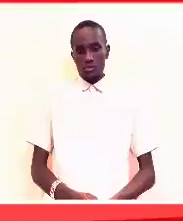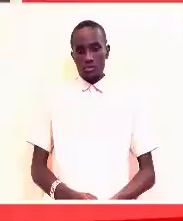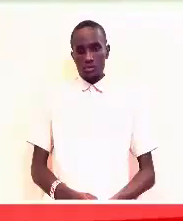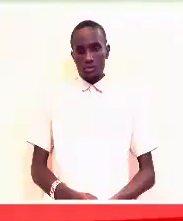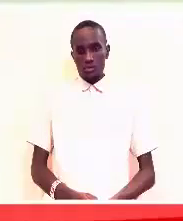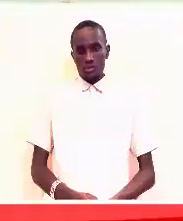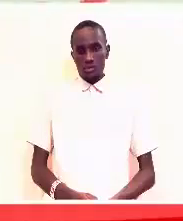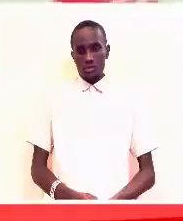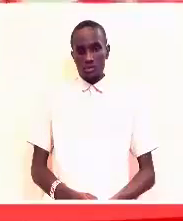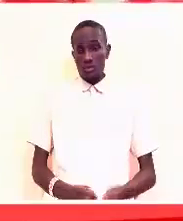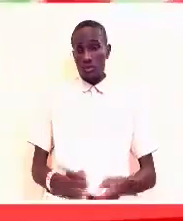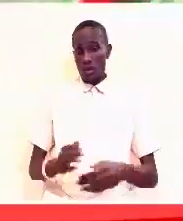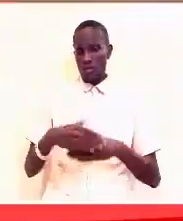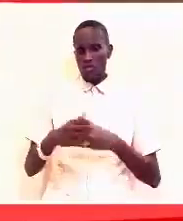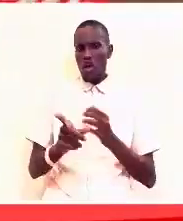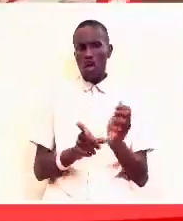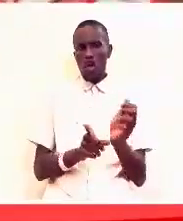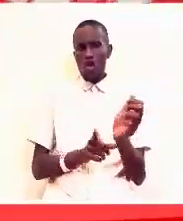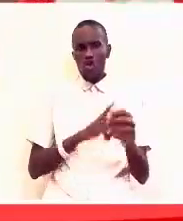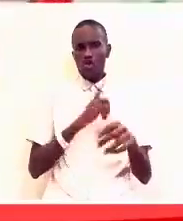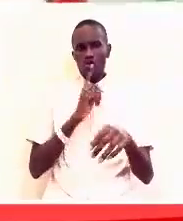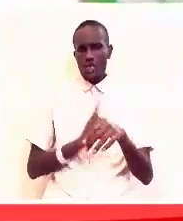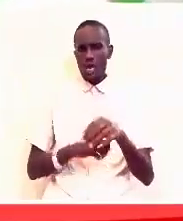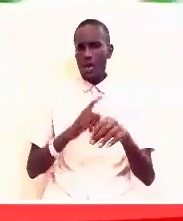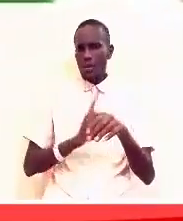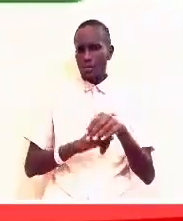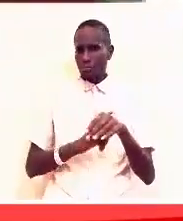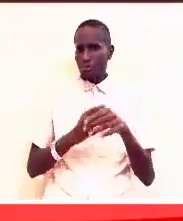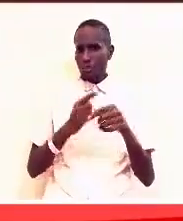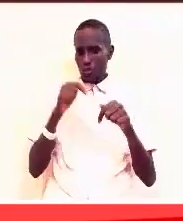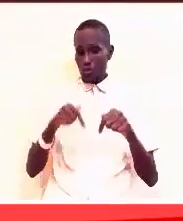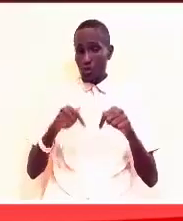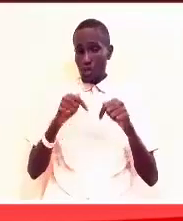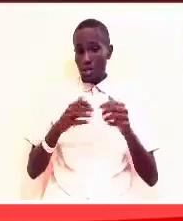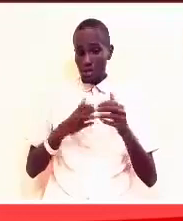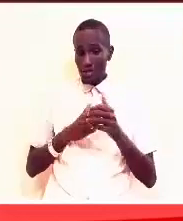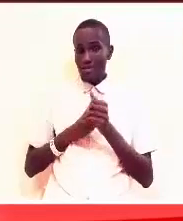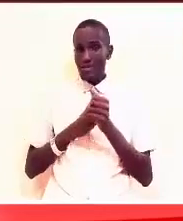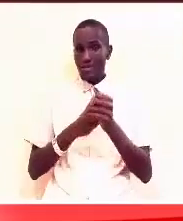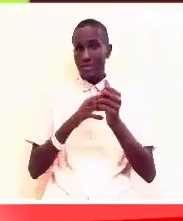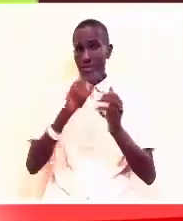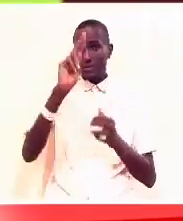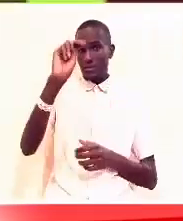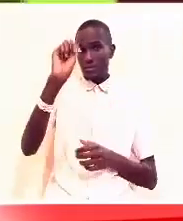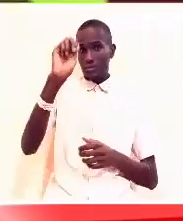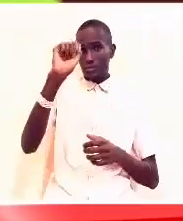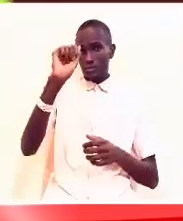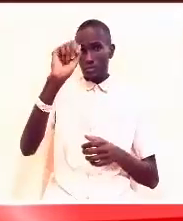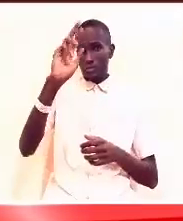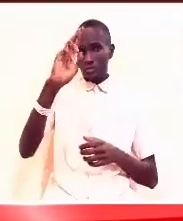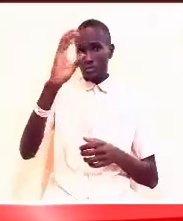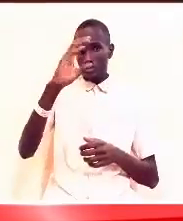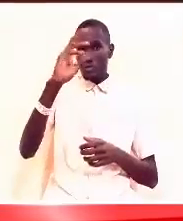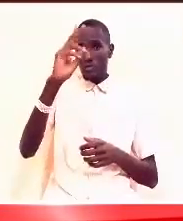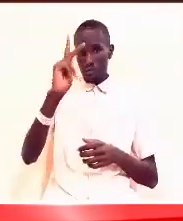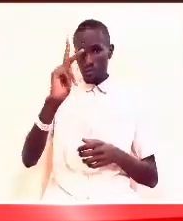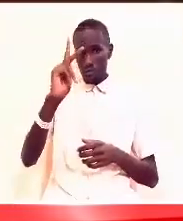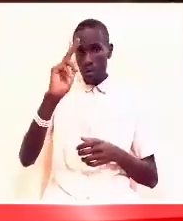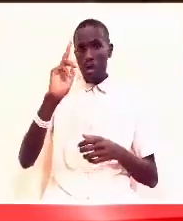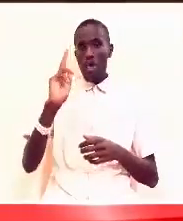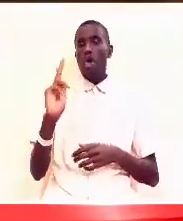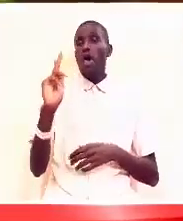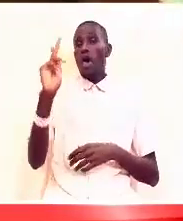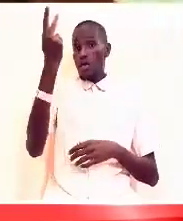Kabutha wa ihida ilaya lia guishura ni ya mudhenye wa umudhe mutogoria wa kia makia na Kenya madha wa gari Karua. Ni ya